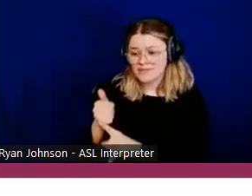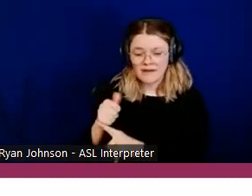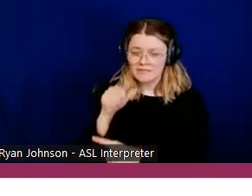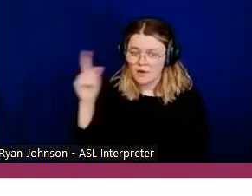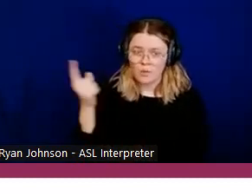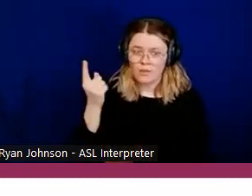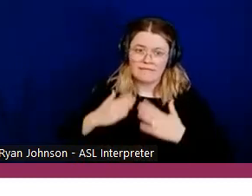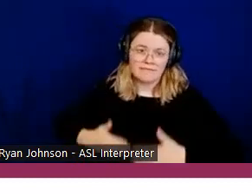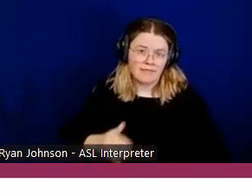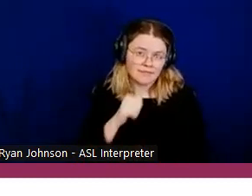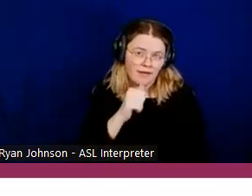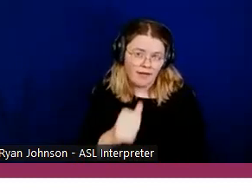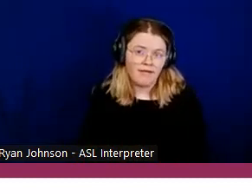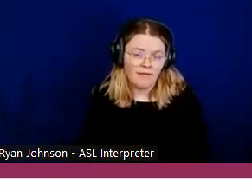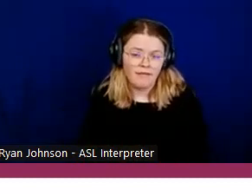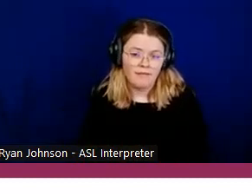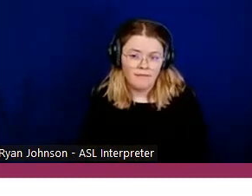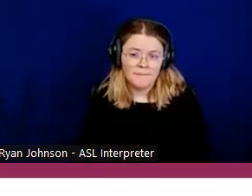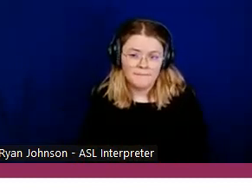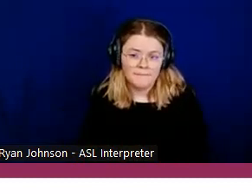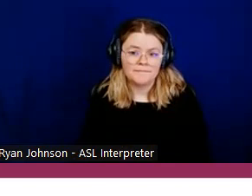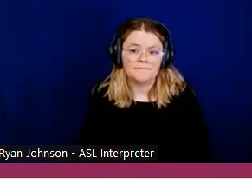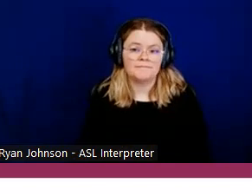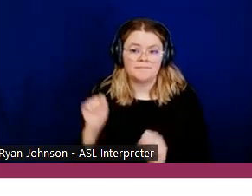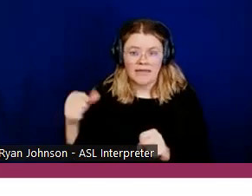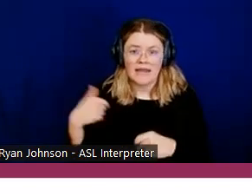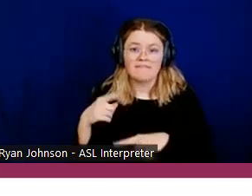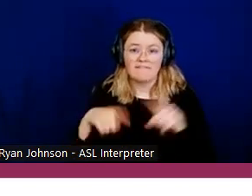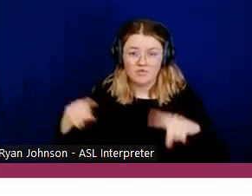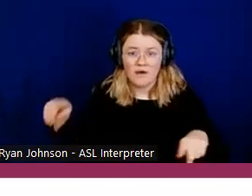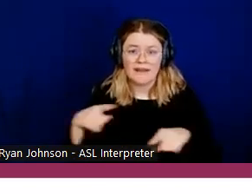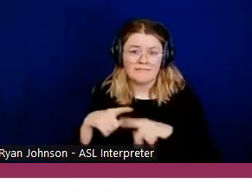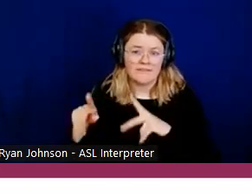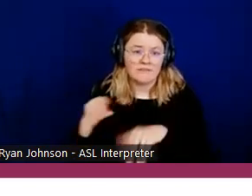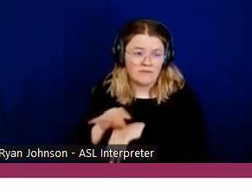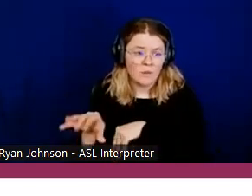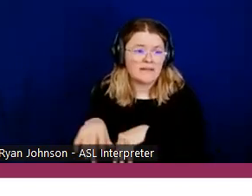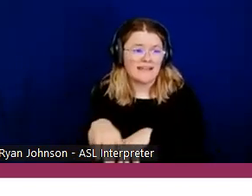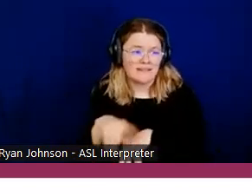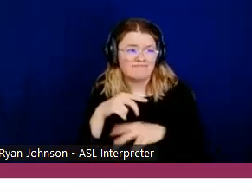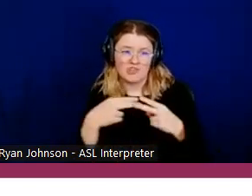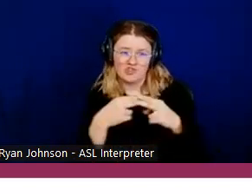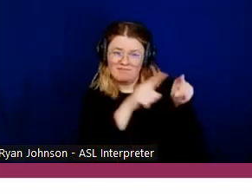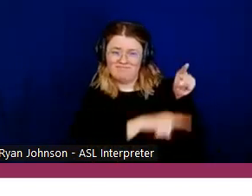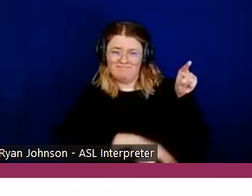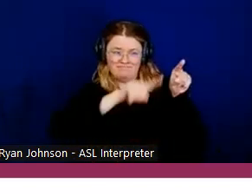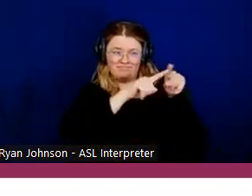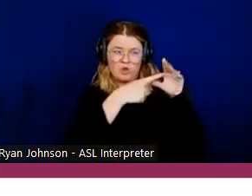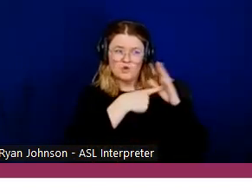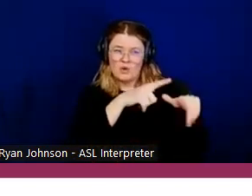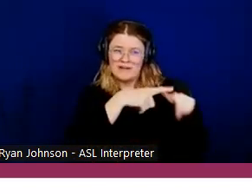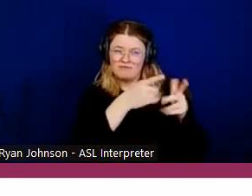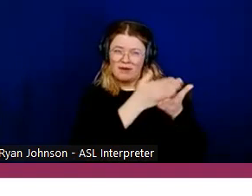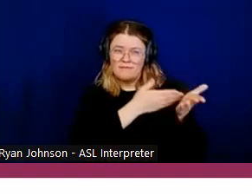just a bunch of different well-beings listed on the screen here that showcases what abuse can impact and how